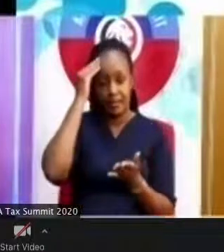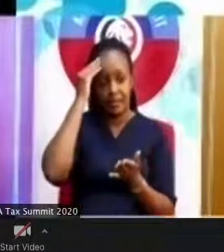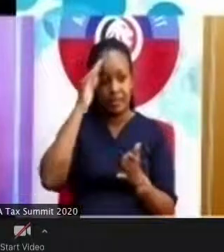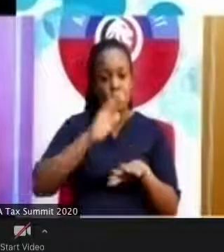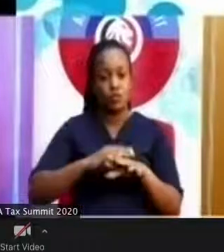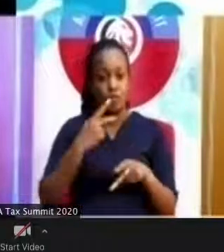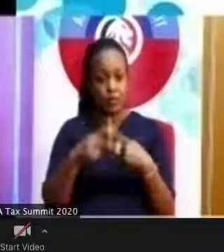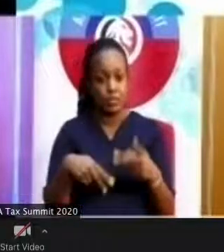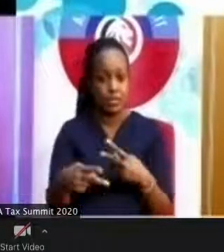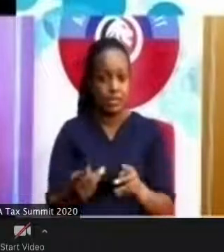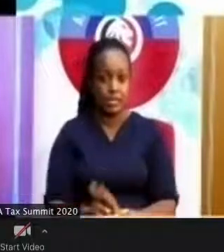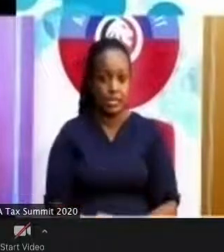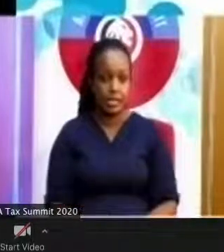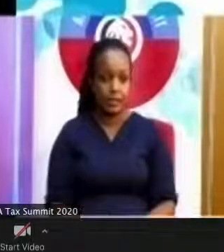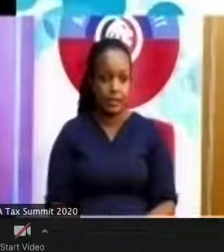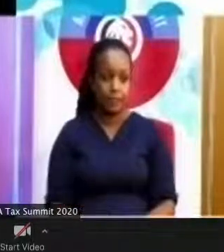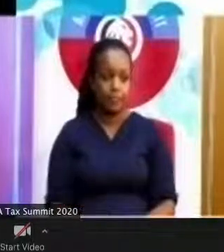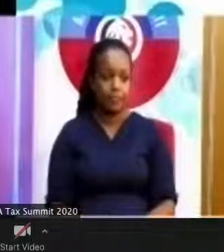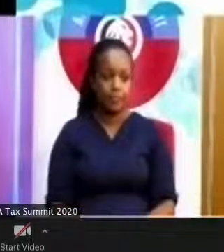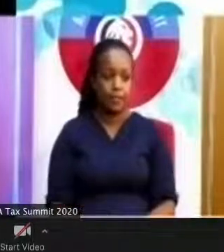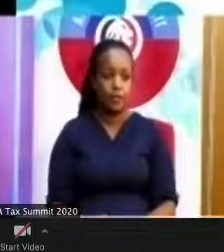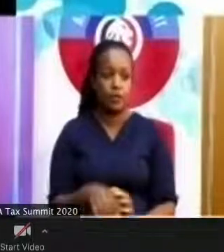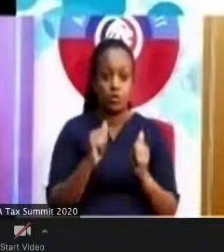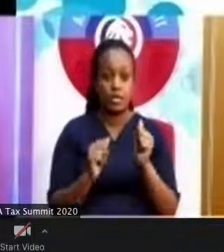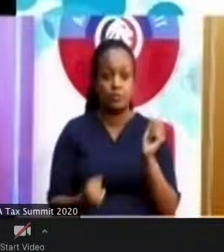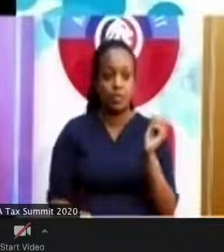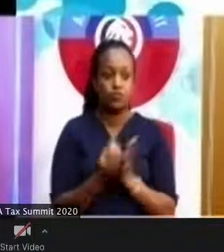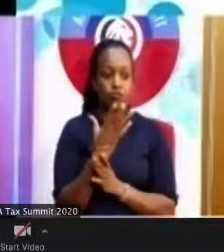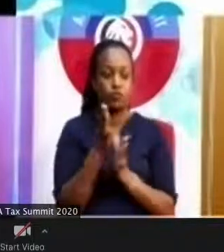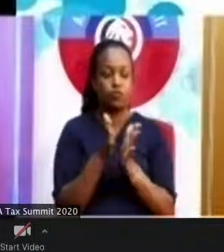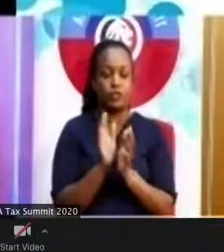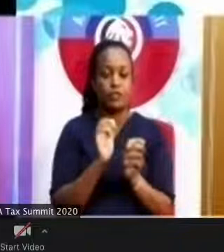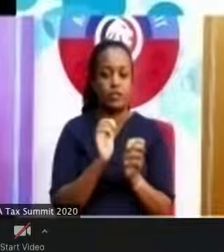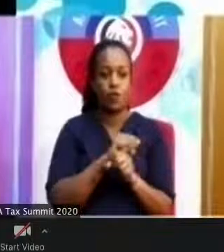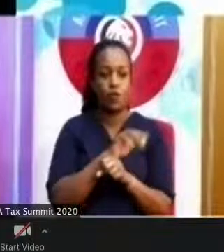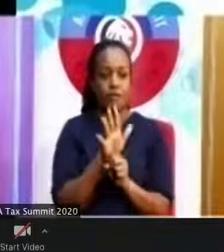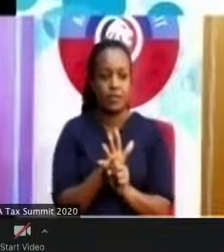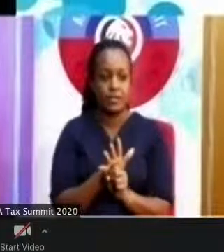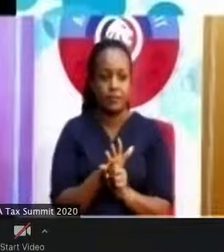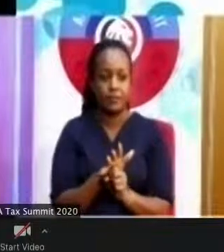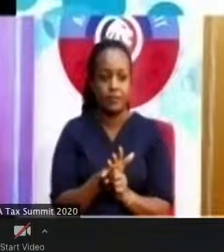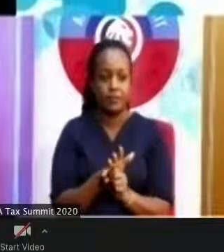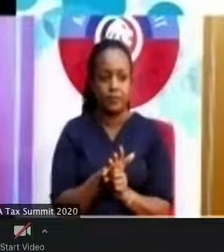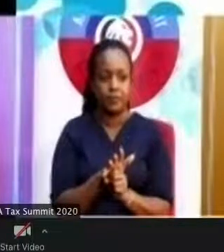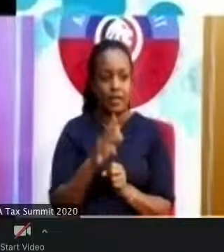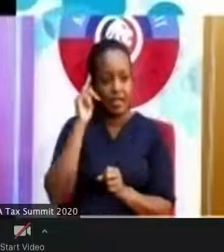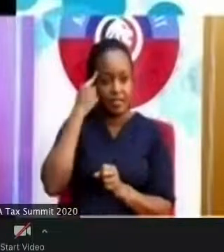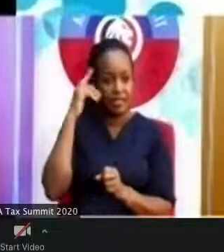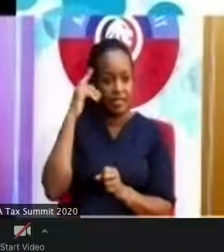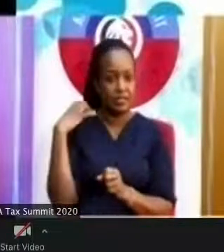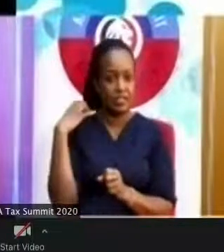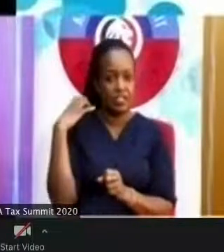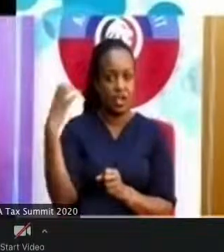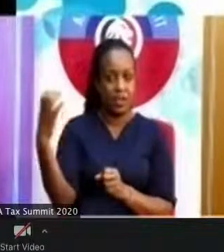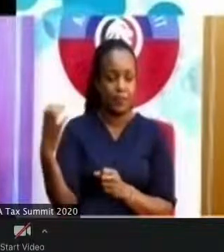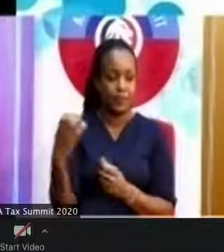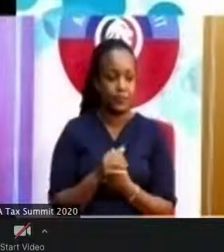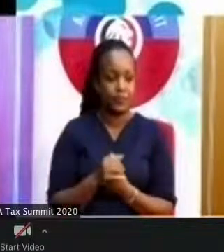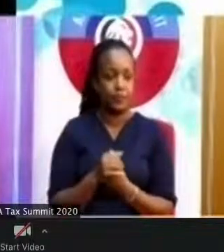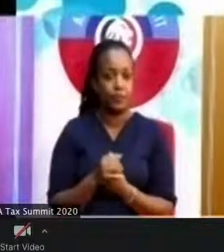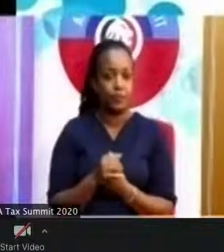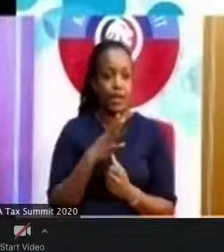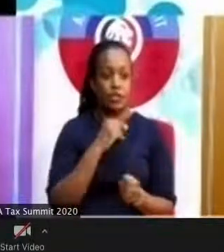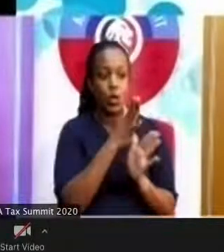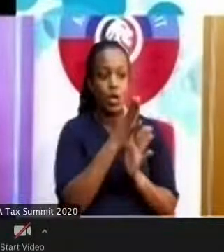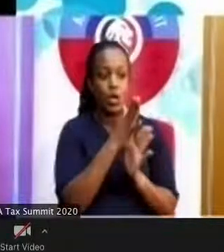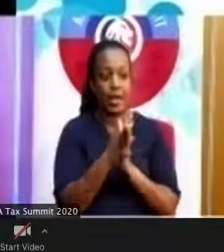that we have coming out with from COVID-19. I think, Mr. Chairman and organizers, I want to thank